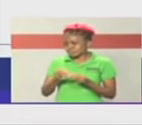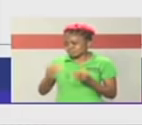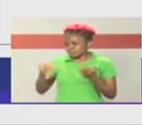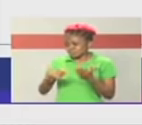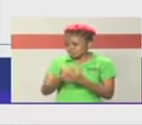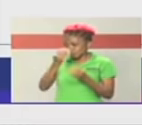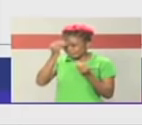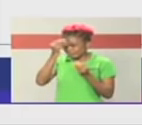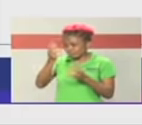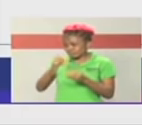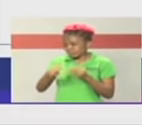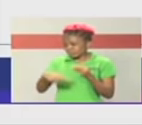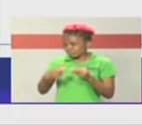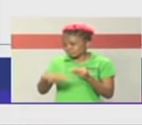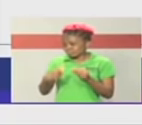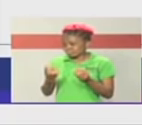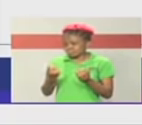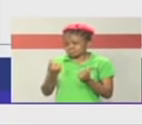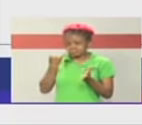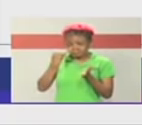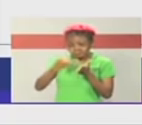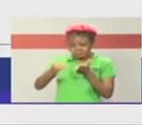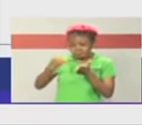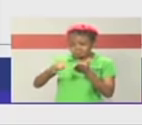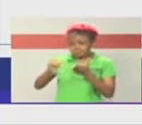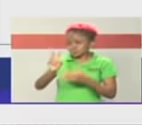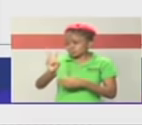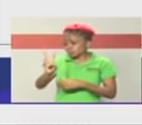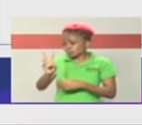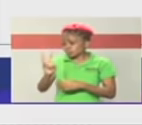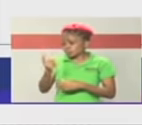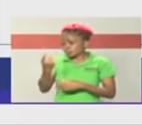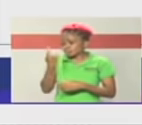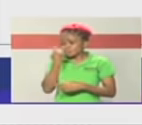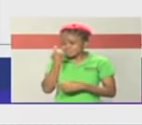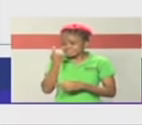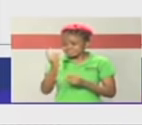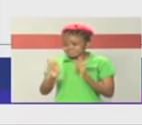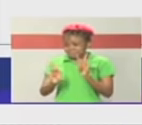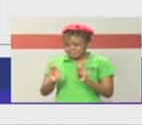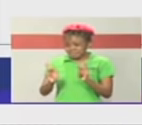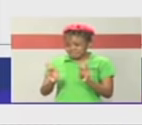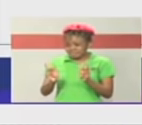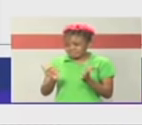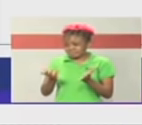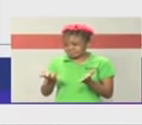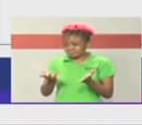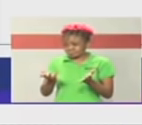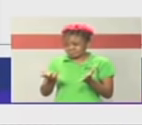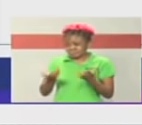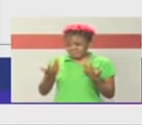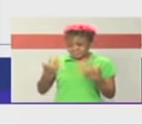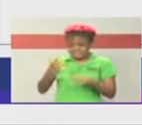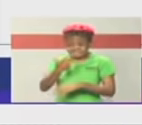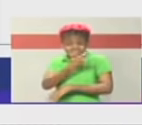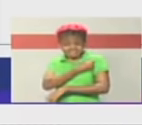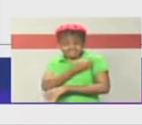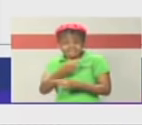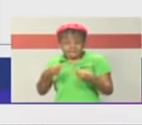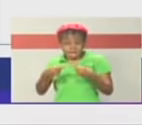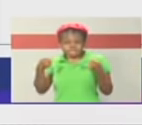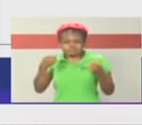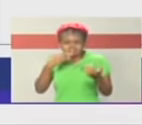the investigations into the two most recent cases of adverse events following vaccination? And on that